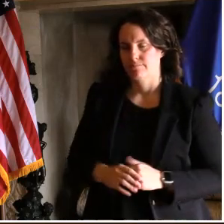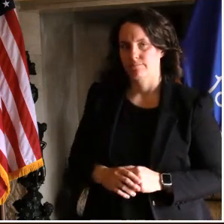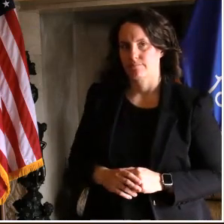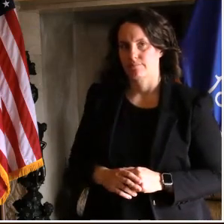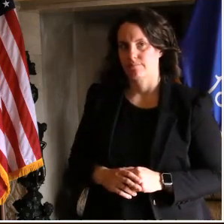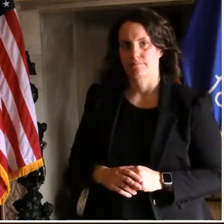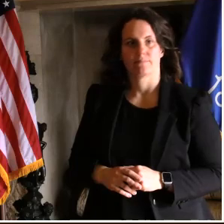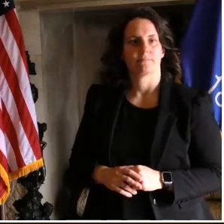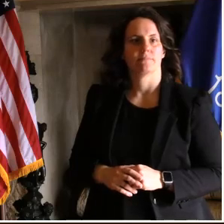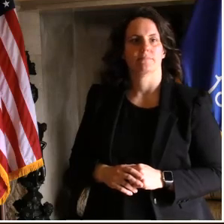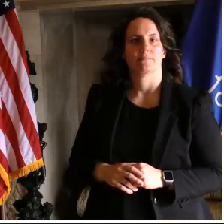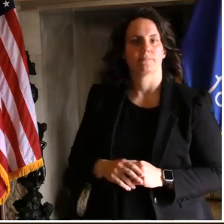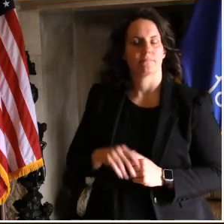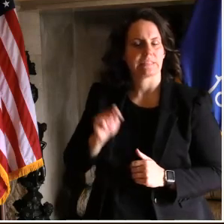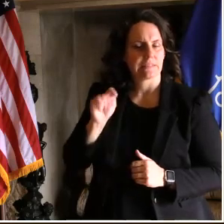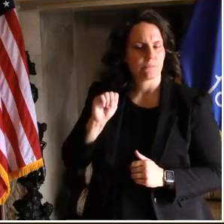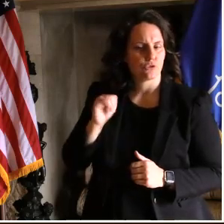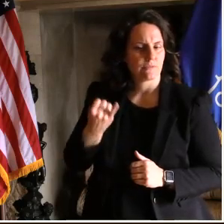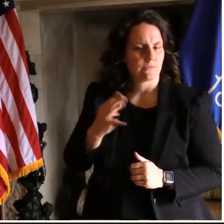TMJ4?